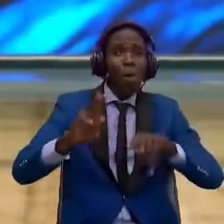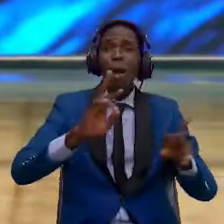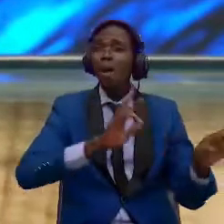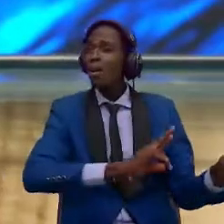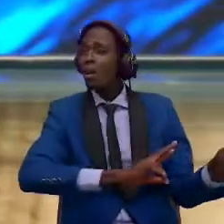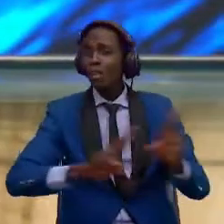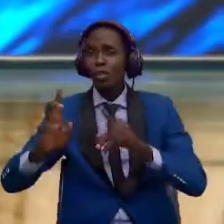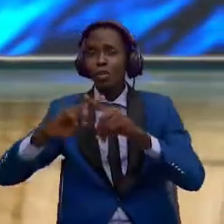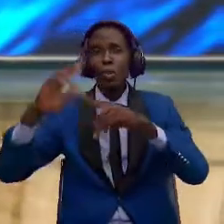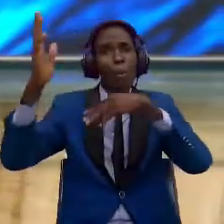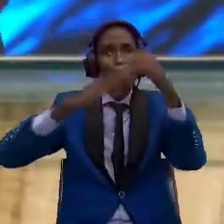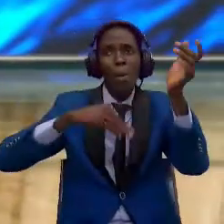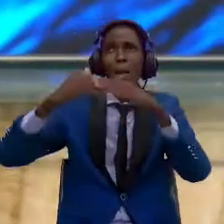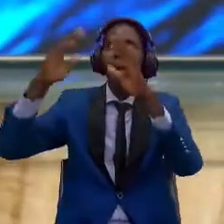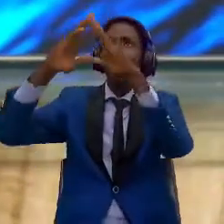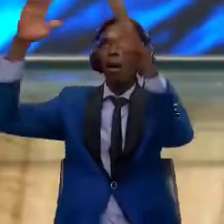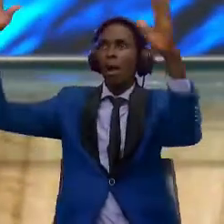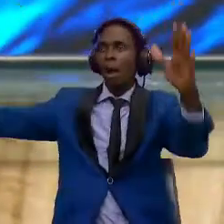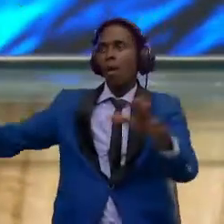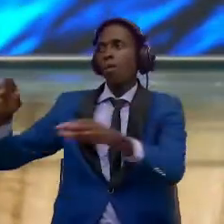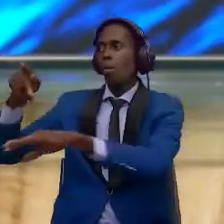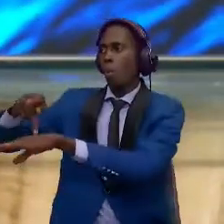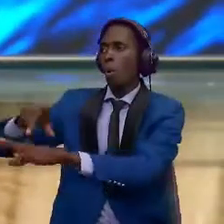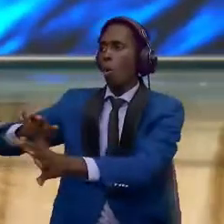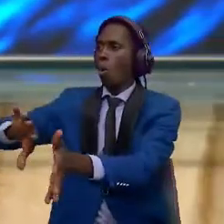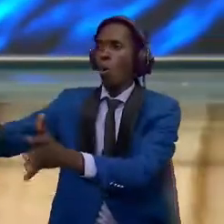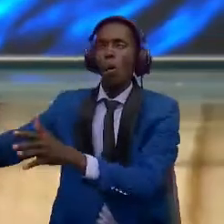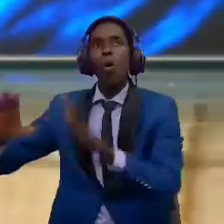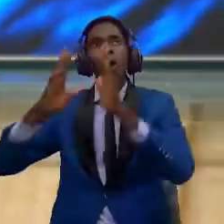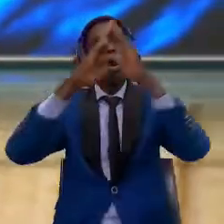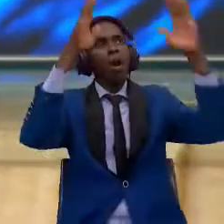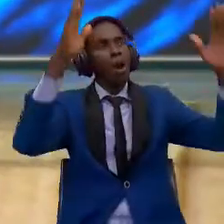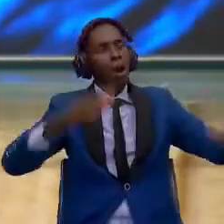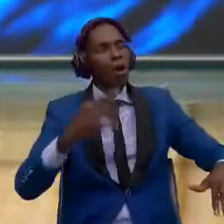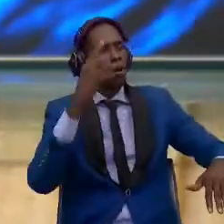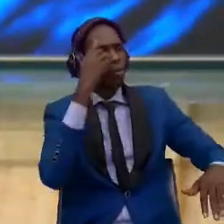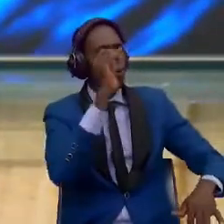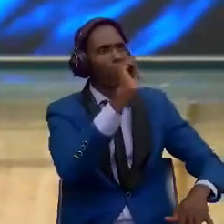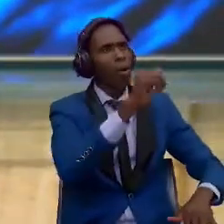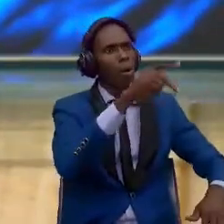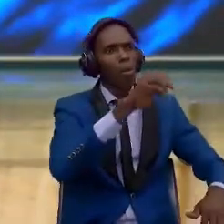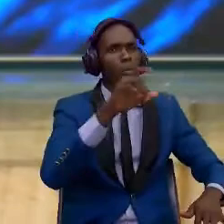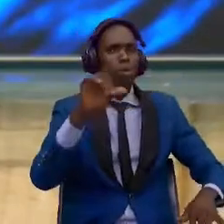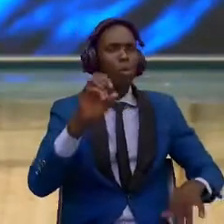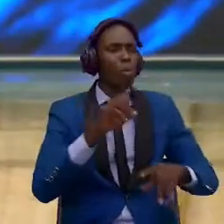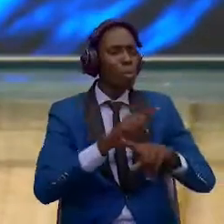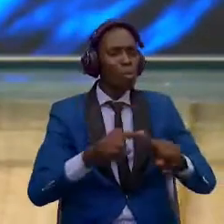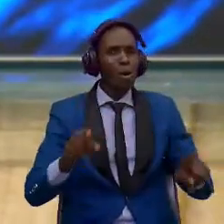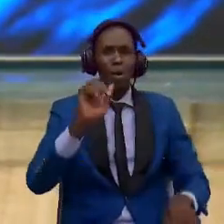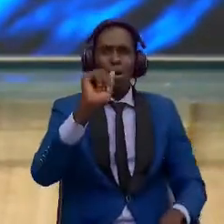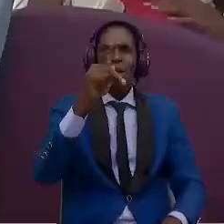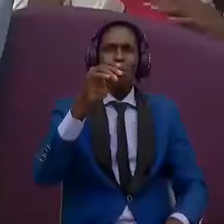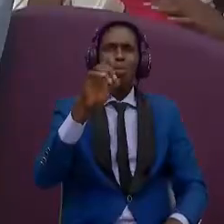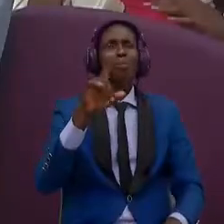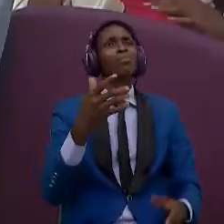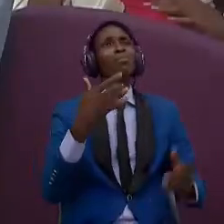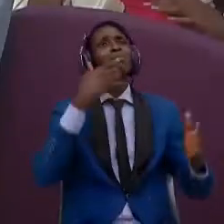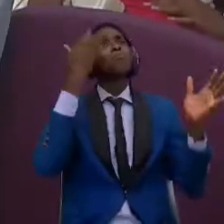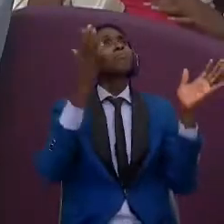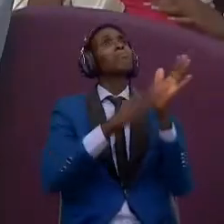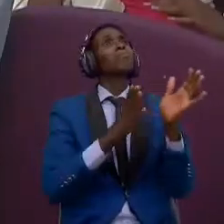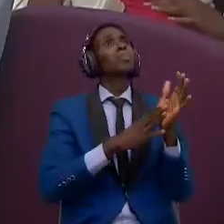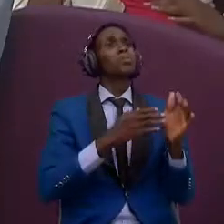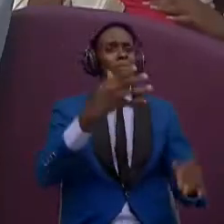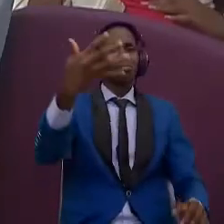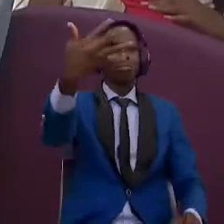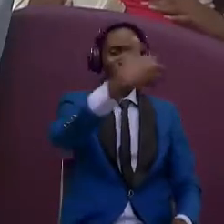Apollos, and one for Silas. Come at this time. Apollos said, praise of men under my feet, exalting